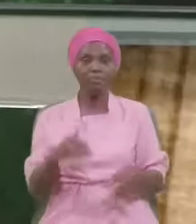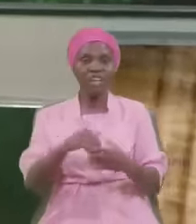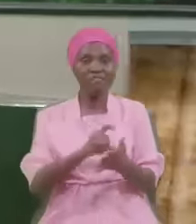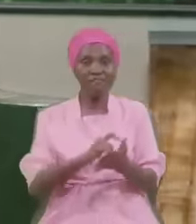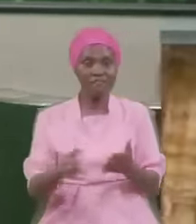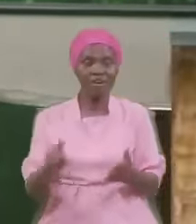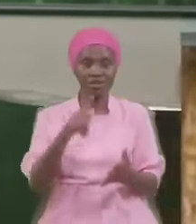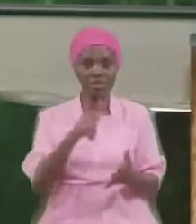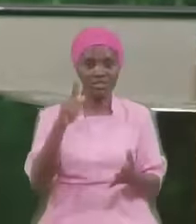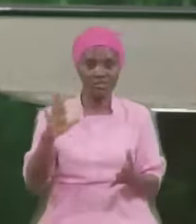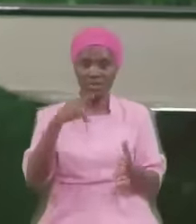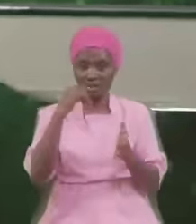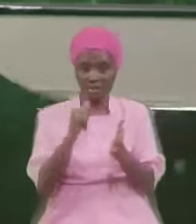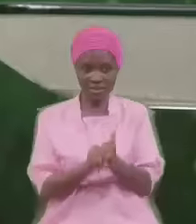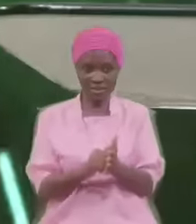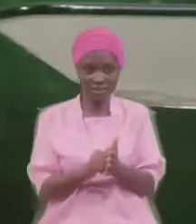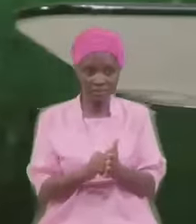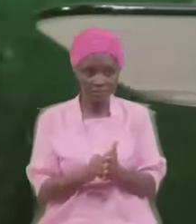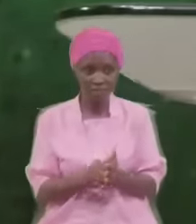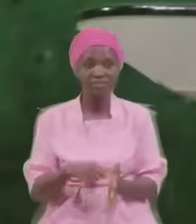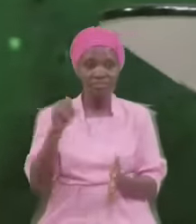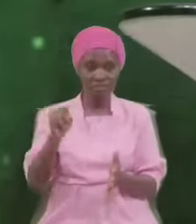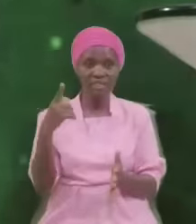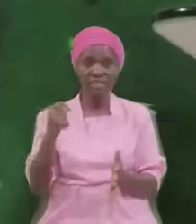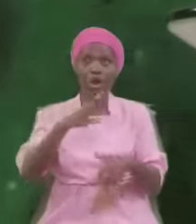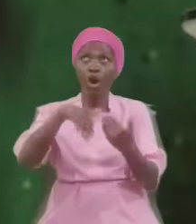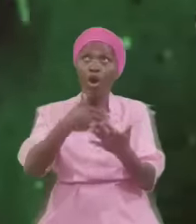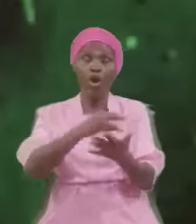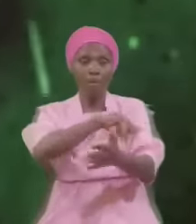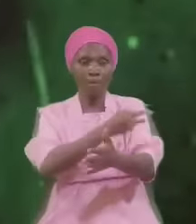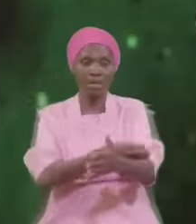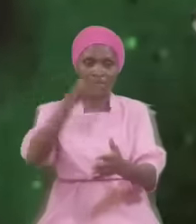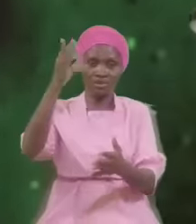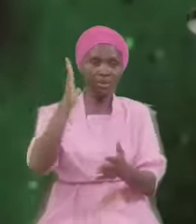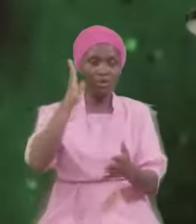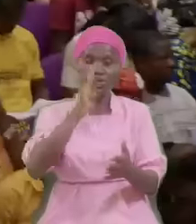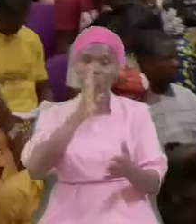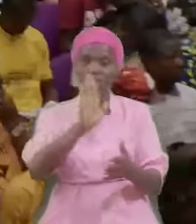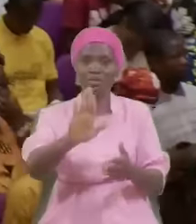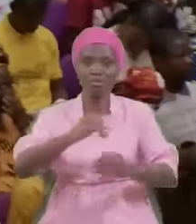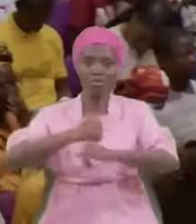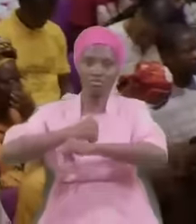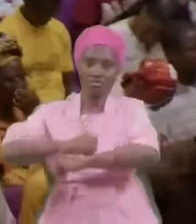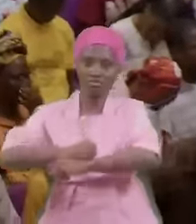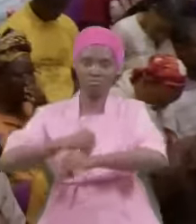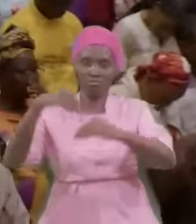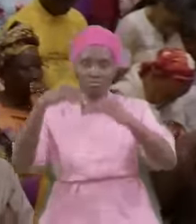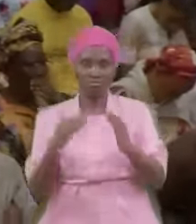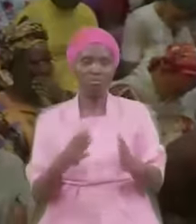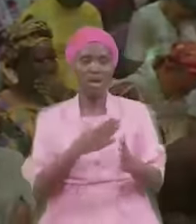25. It says here, the Almighty shall be thy defense, and thou